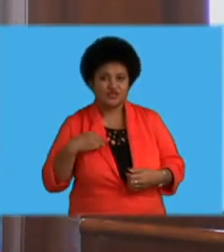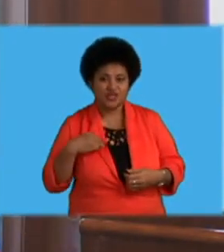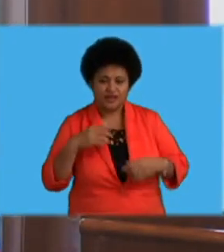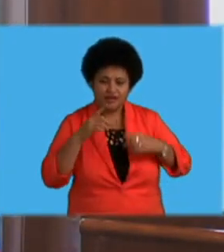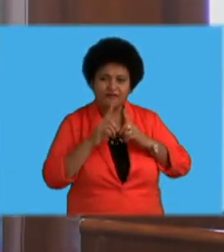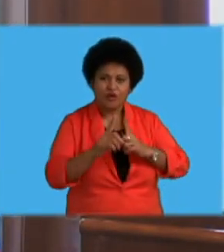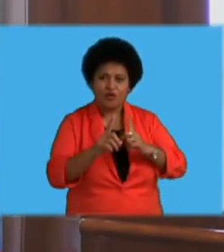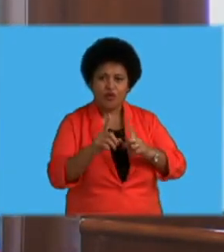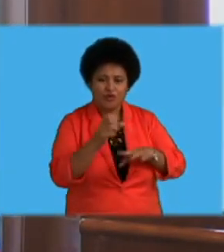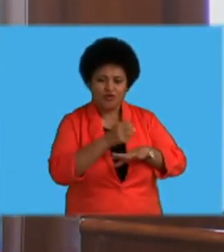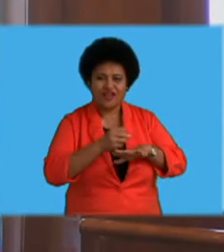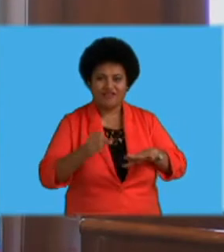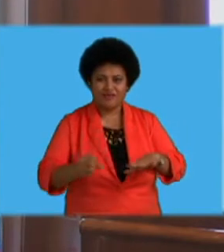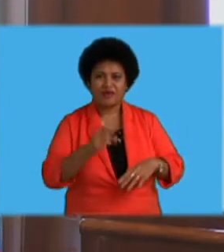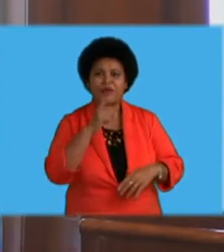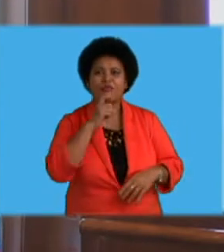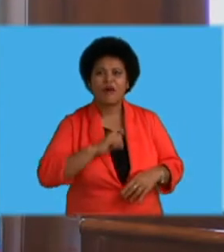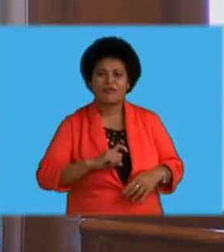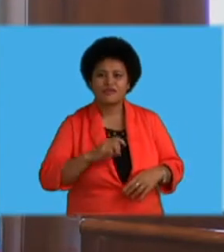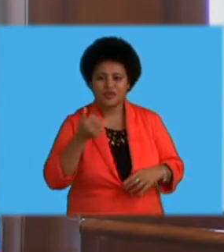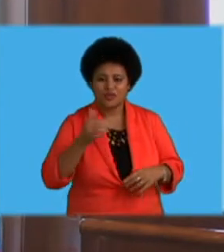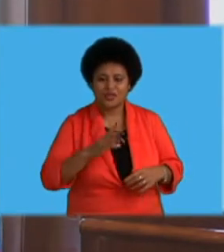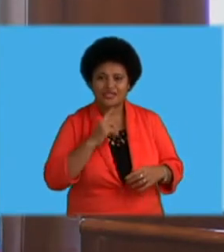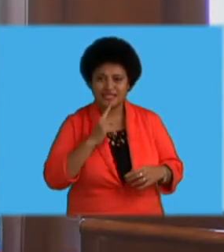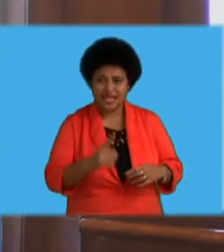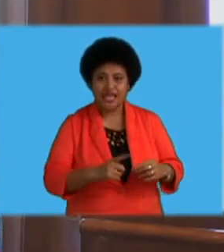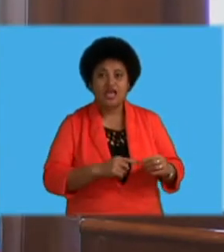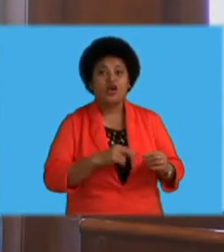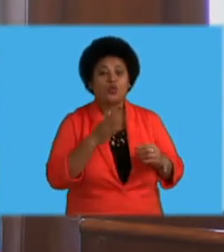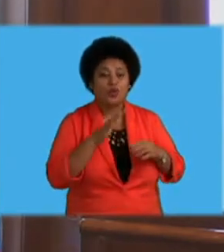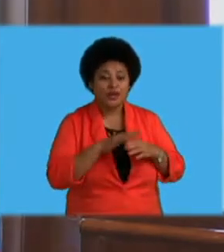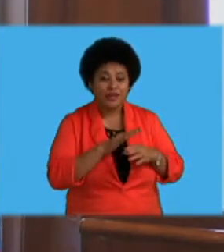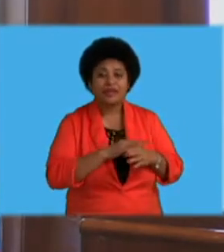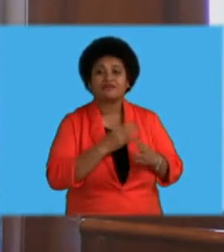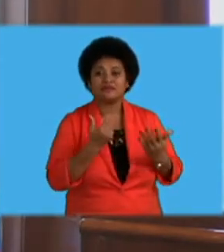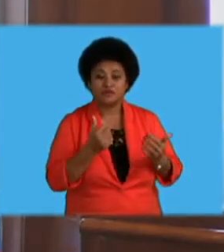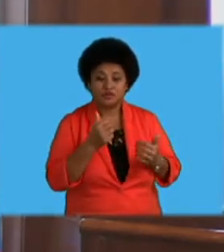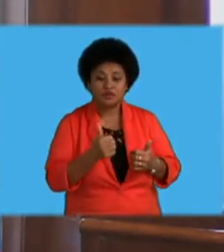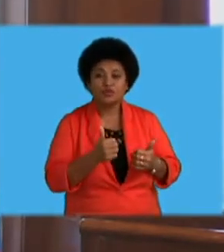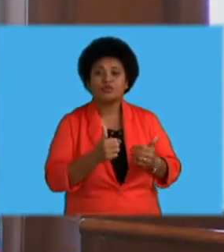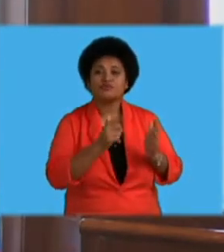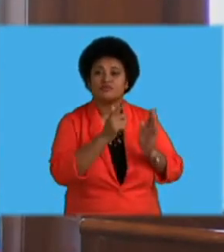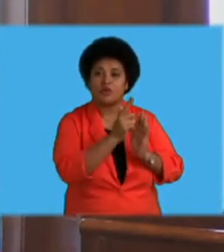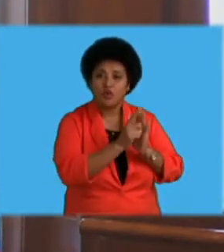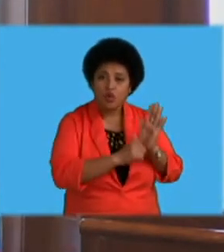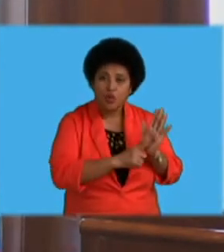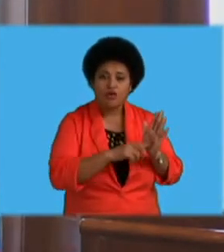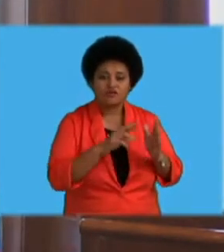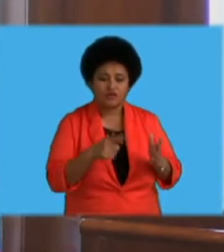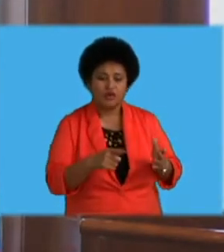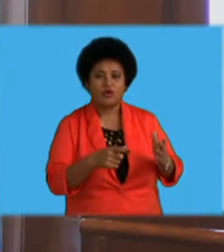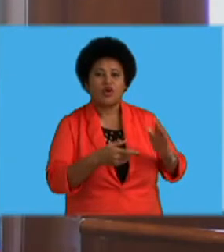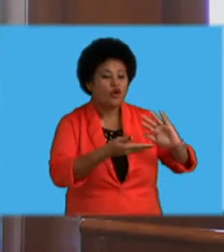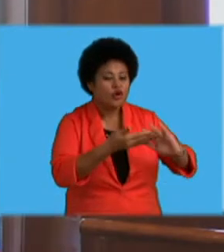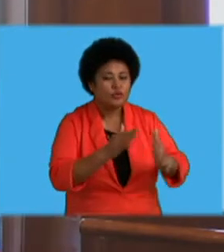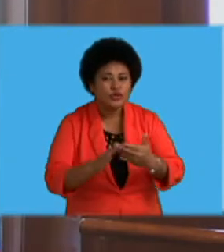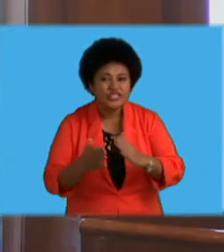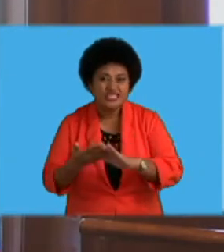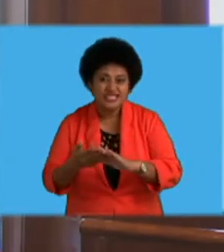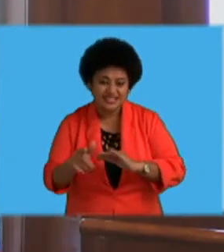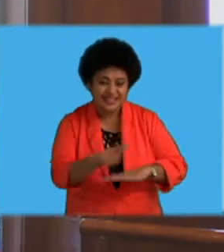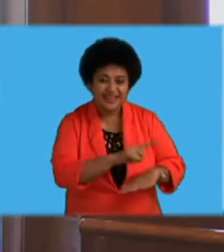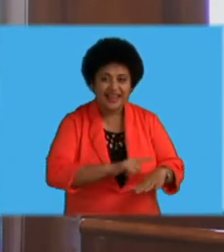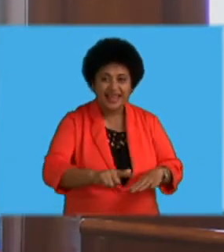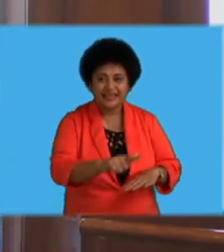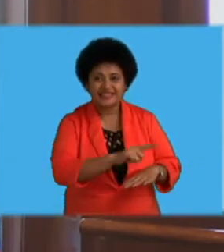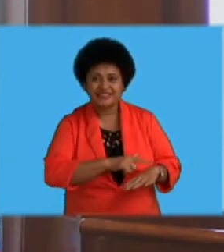is, of regularising informal settlements for the issuance of lease titles, thereby giving them security of